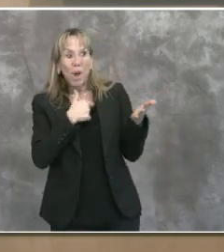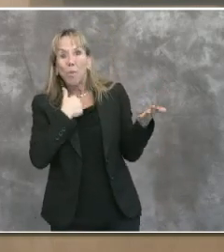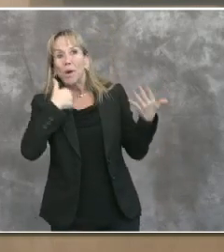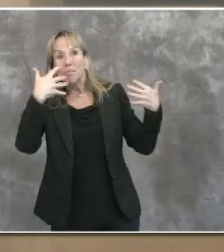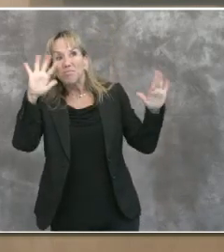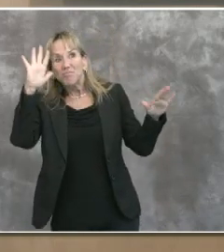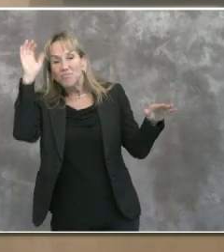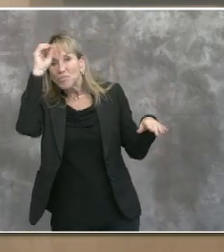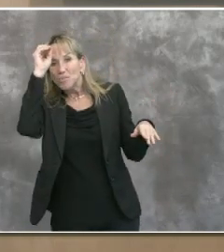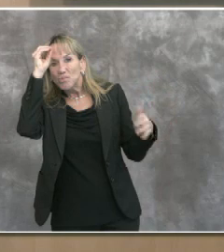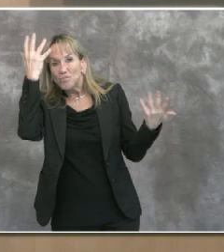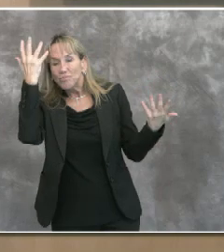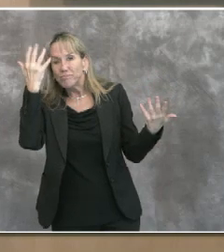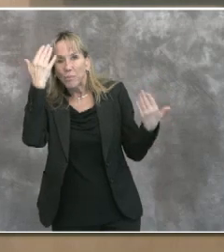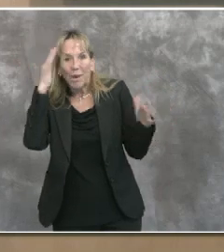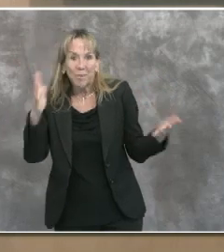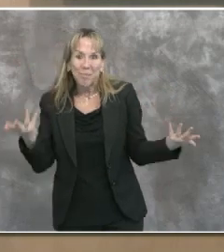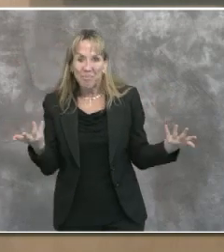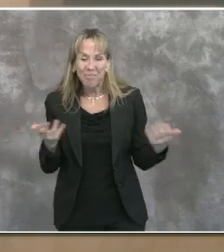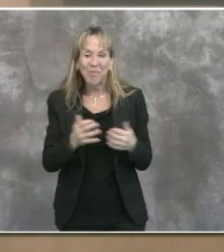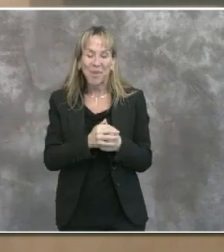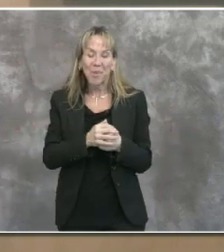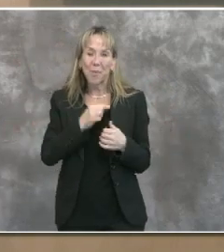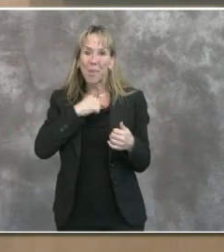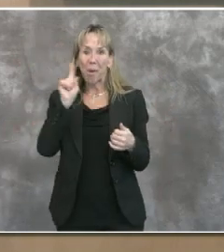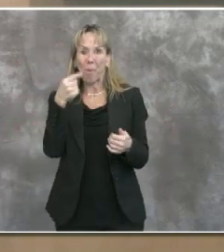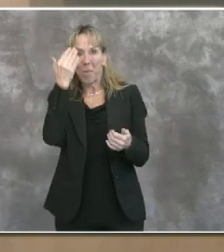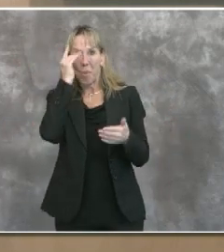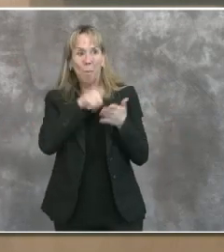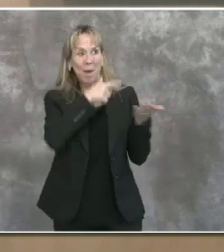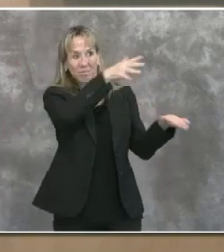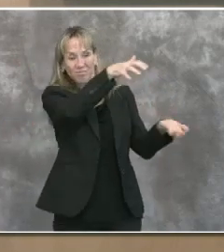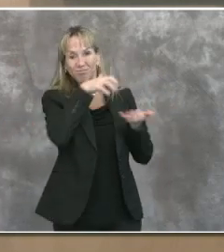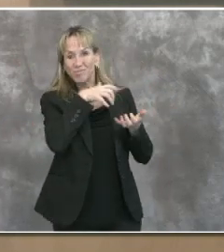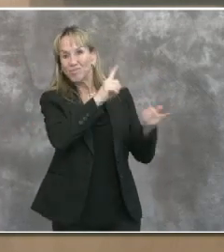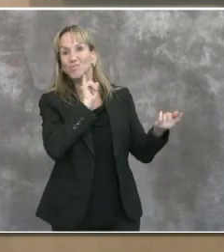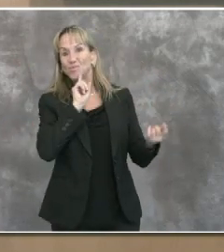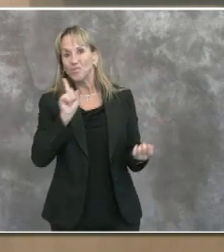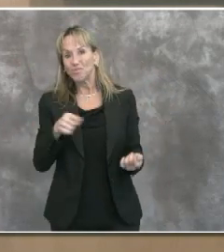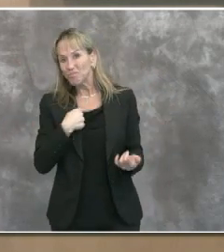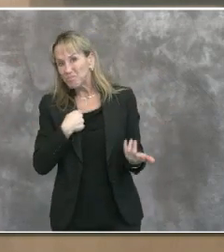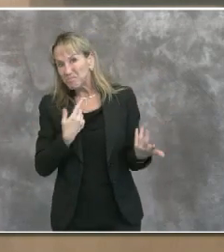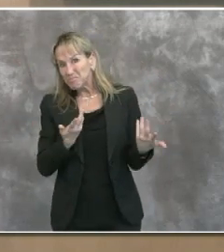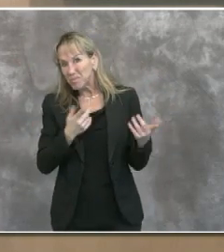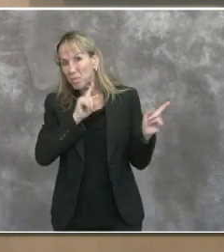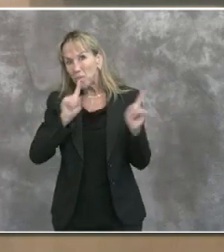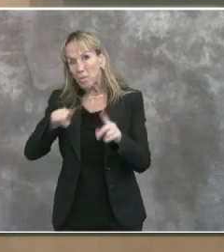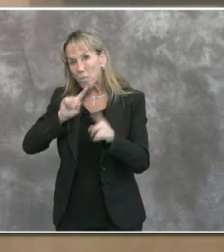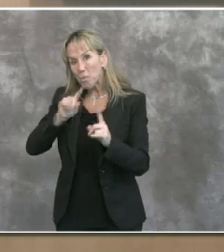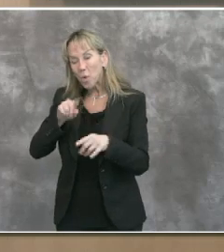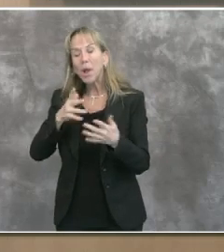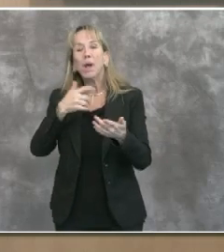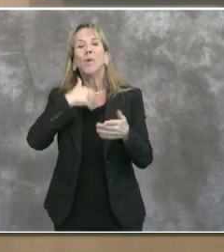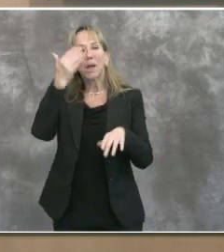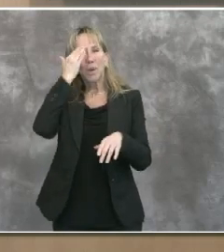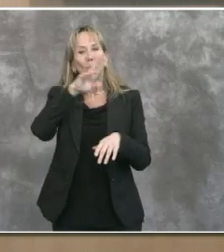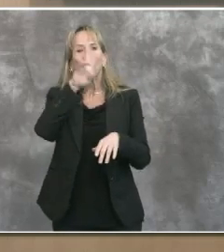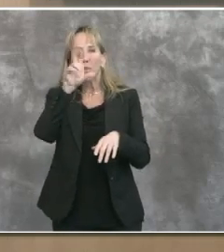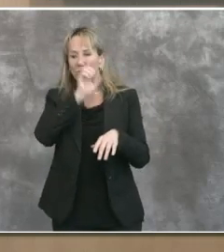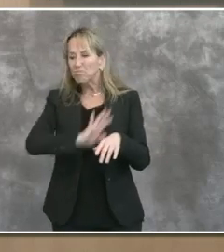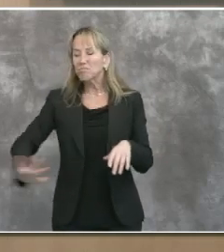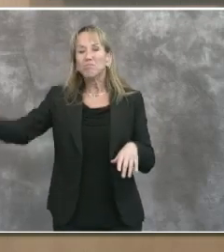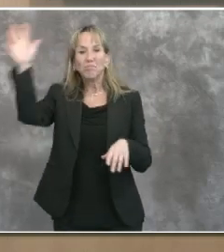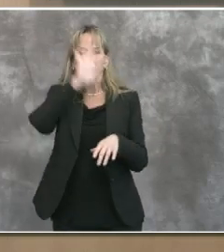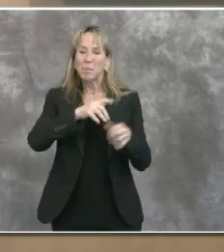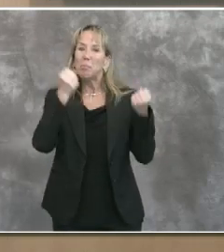So we understand that at the national level that there's a lot of work being done, but again, the number of tests